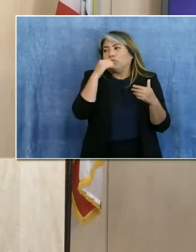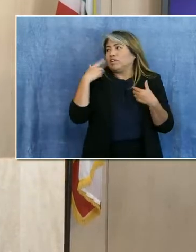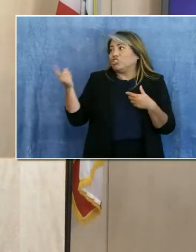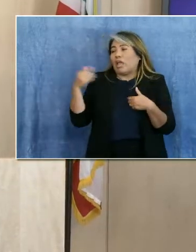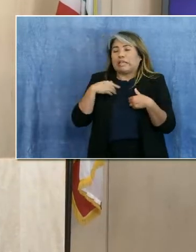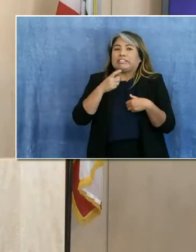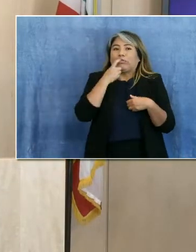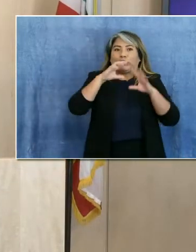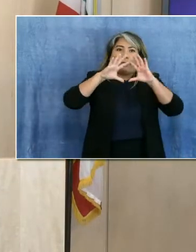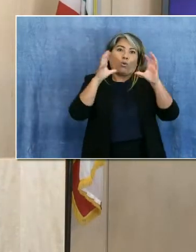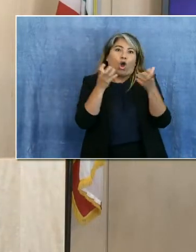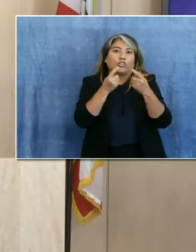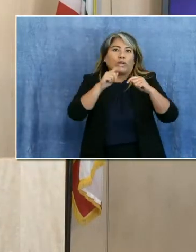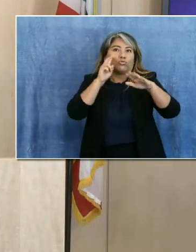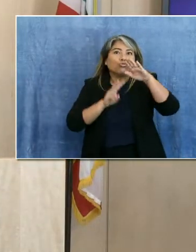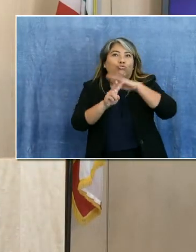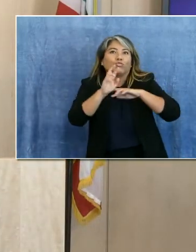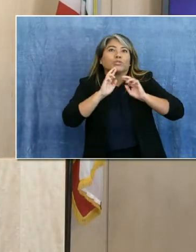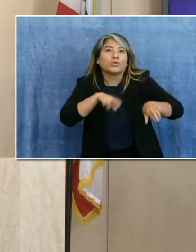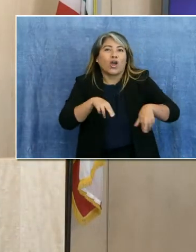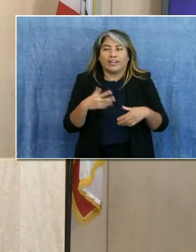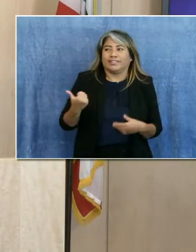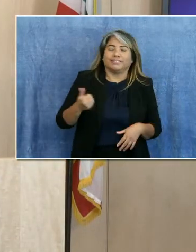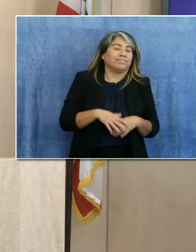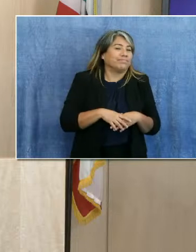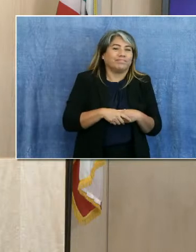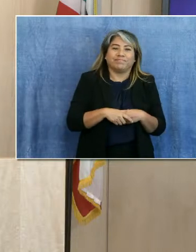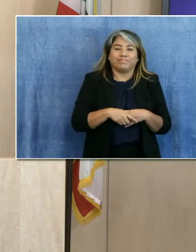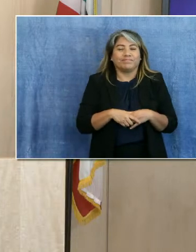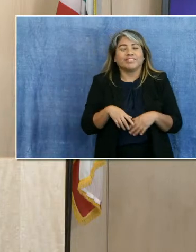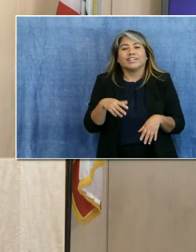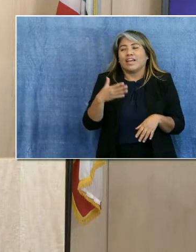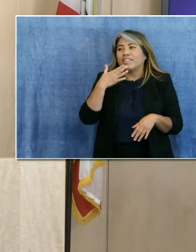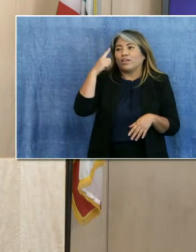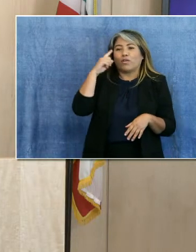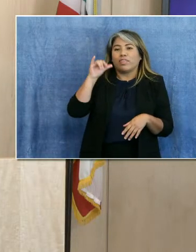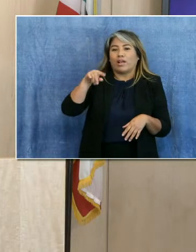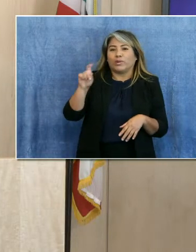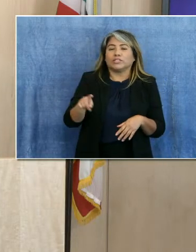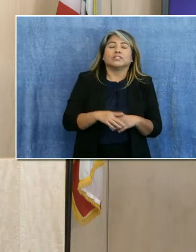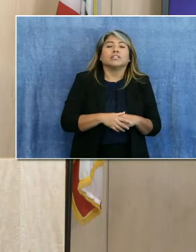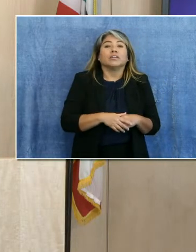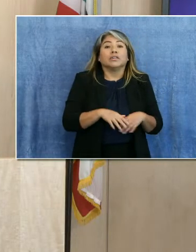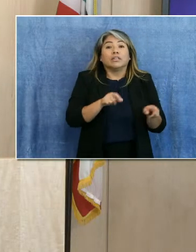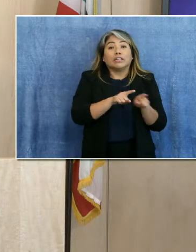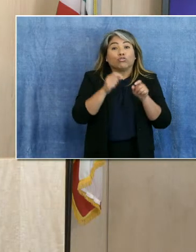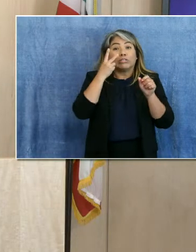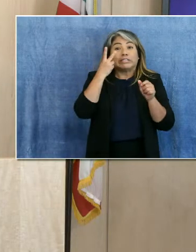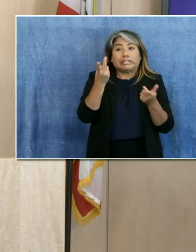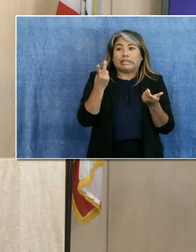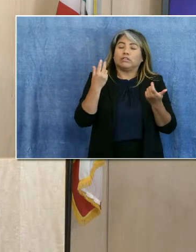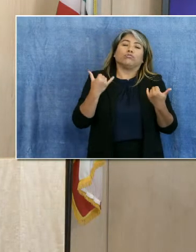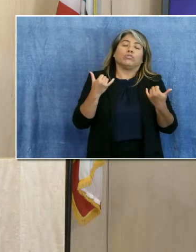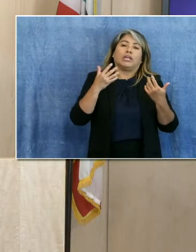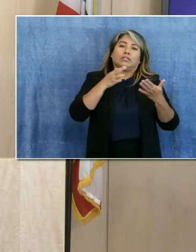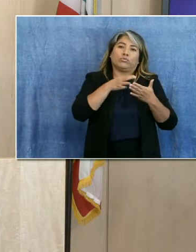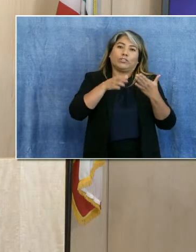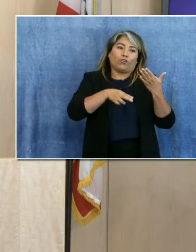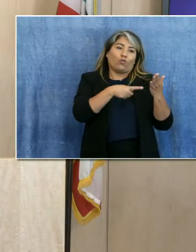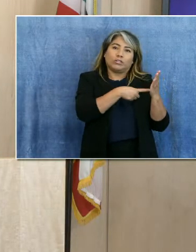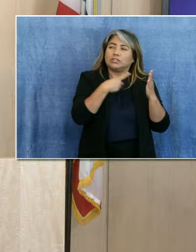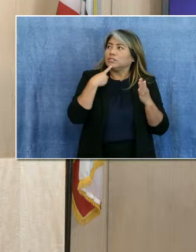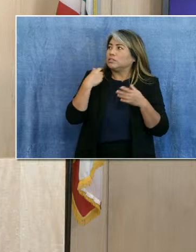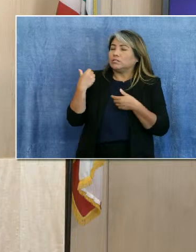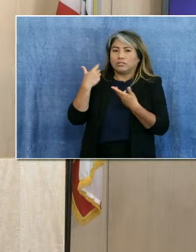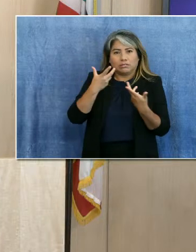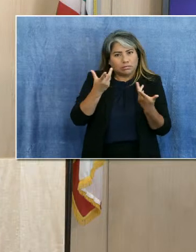Thank you so much for that question. As you can see, based on today's results, we are very